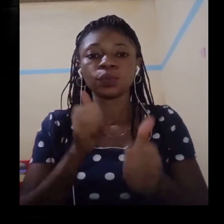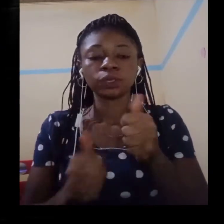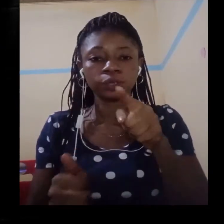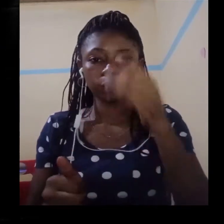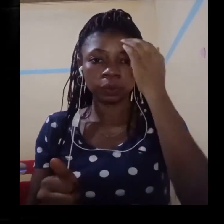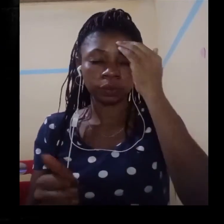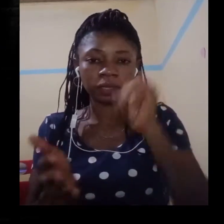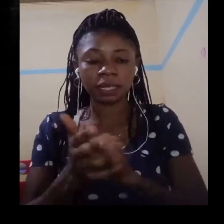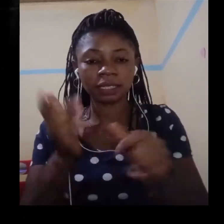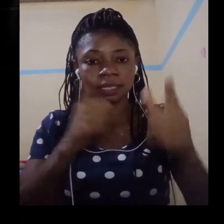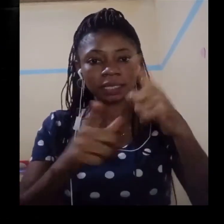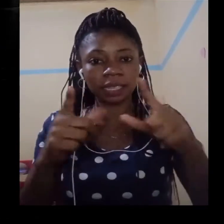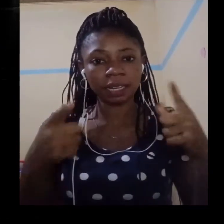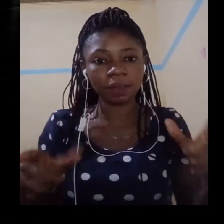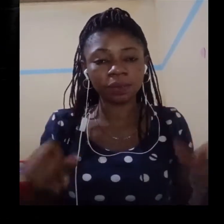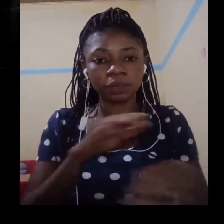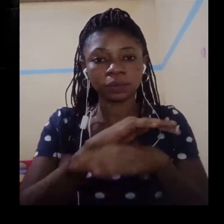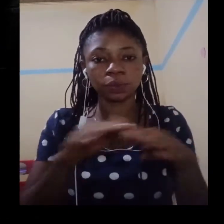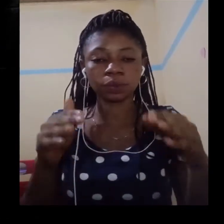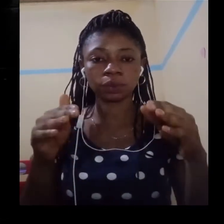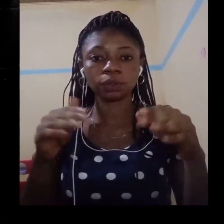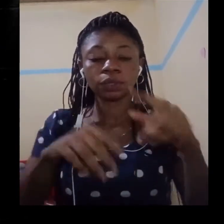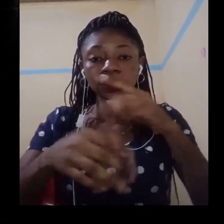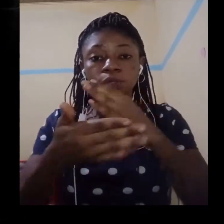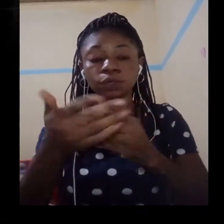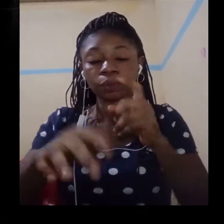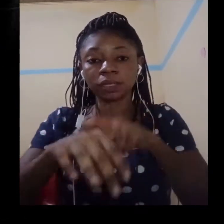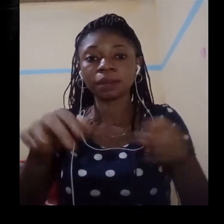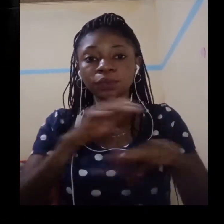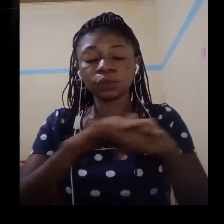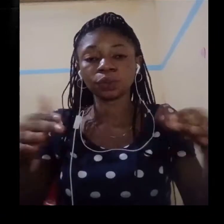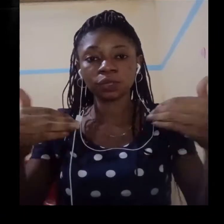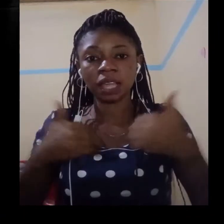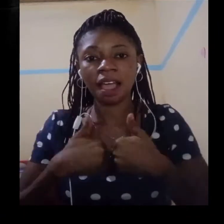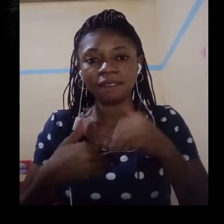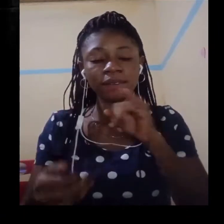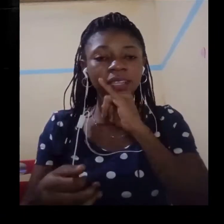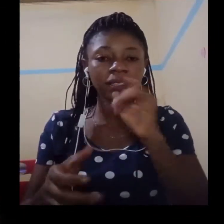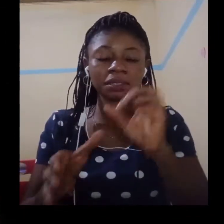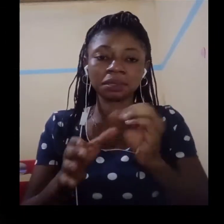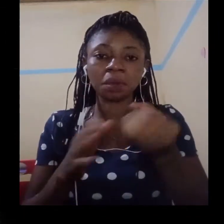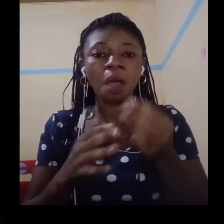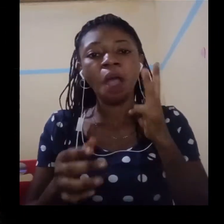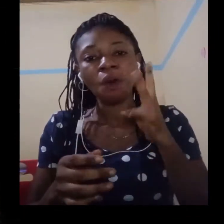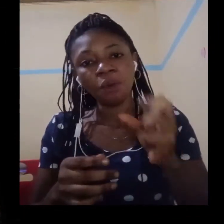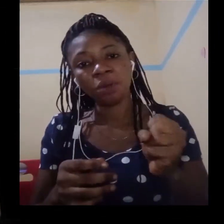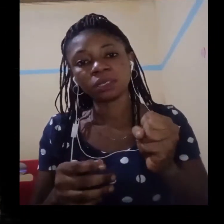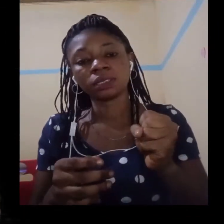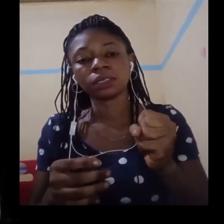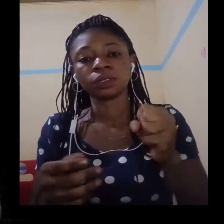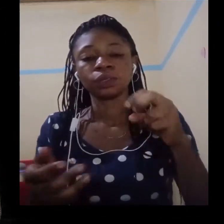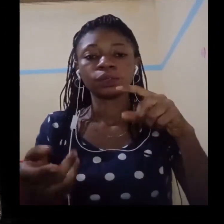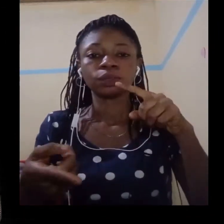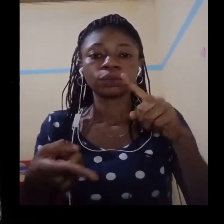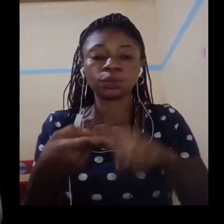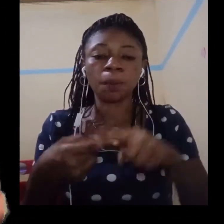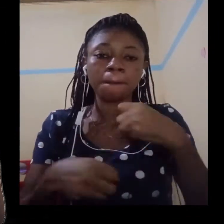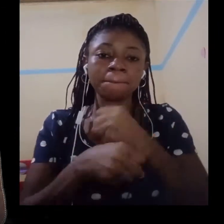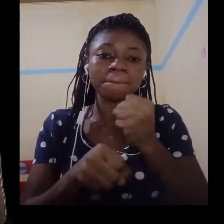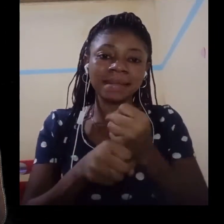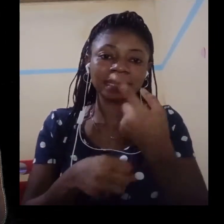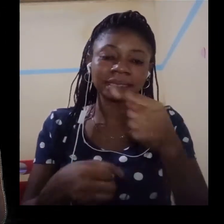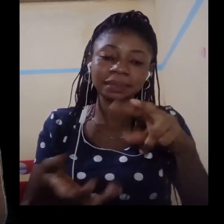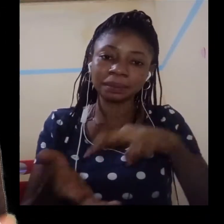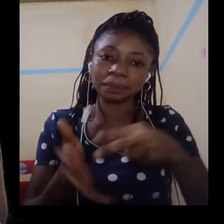which of course sign languages do not always add all those linguistic elements to